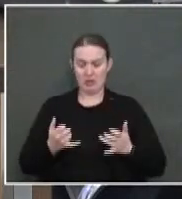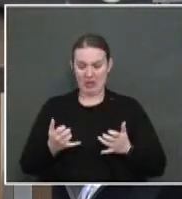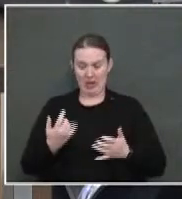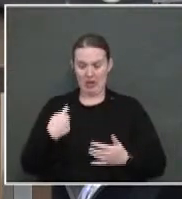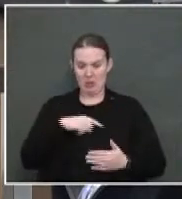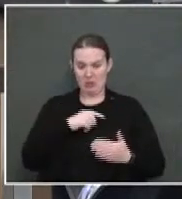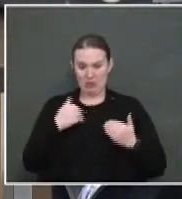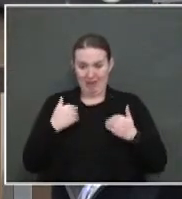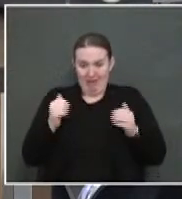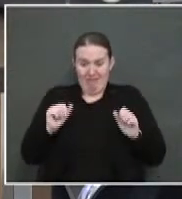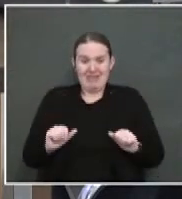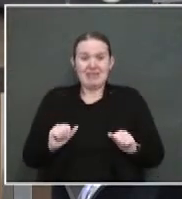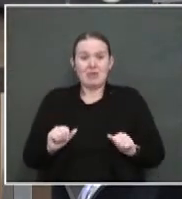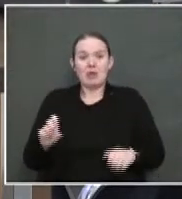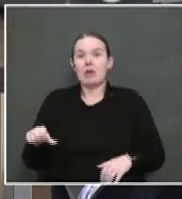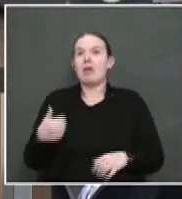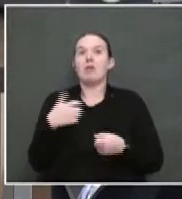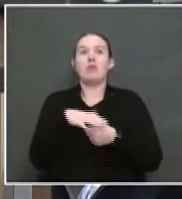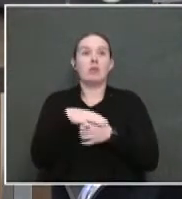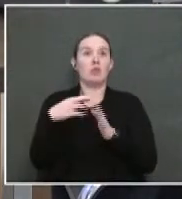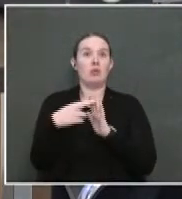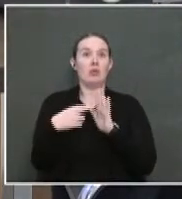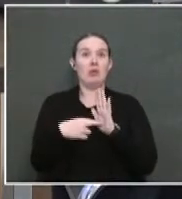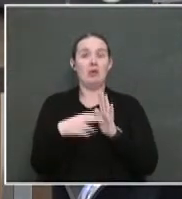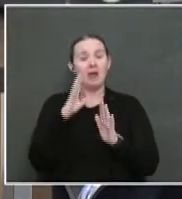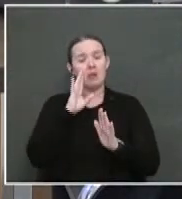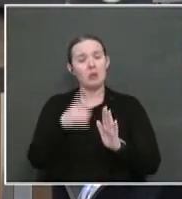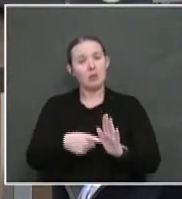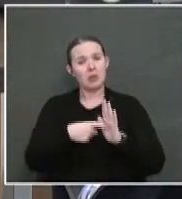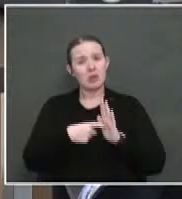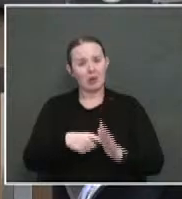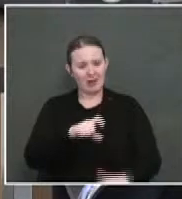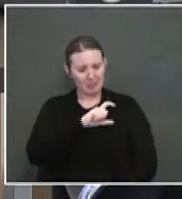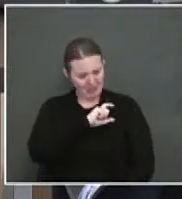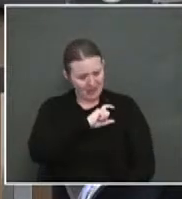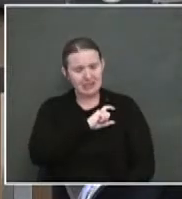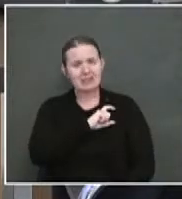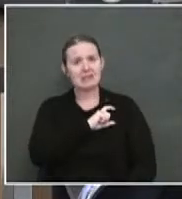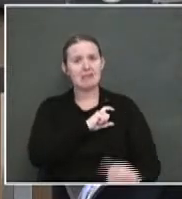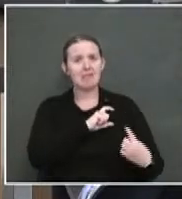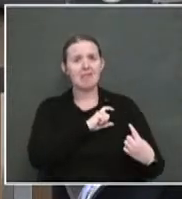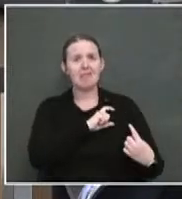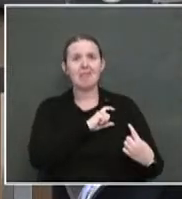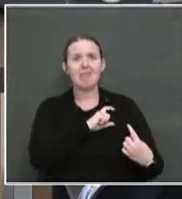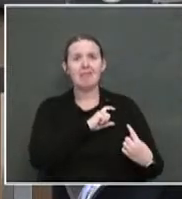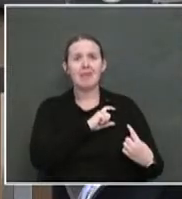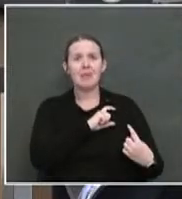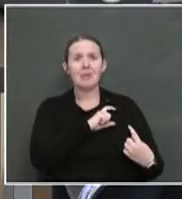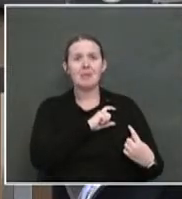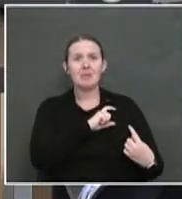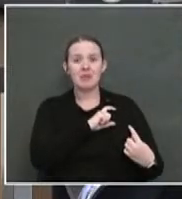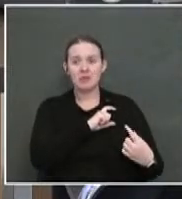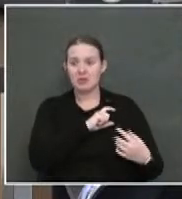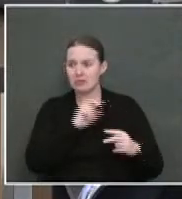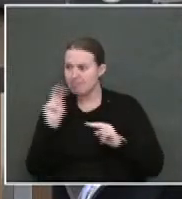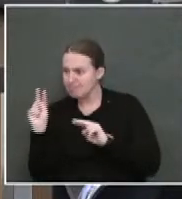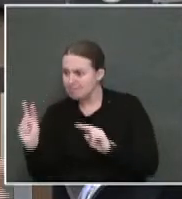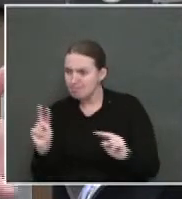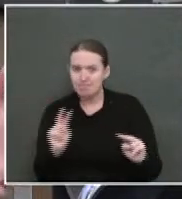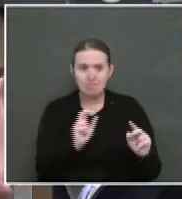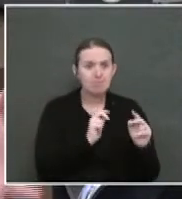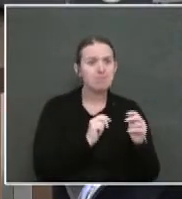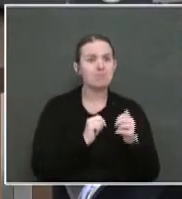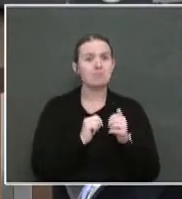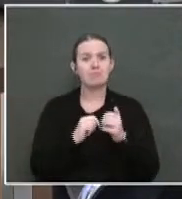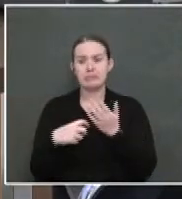have, potentially another ordinance in place that's going to require SAPD to enforce it. Do